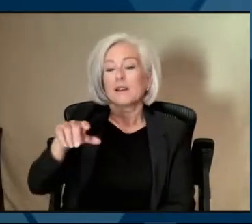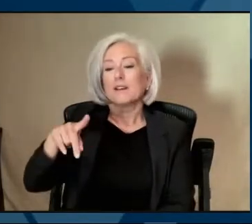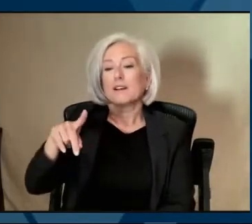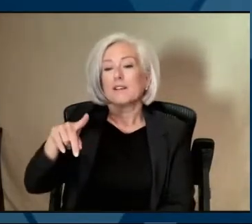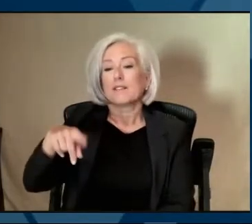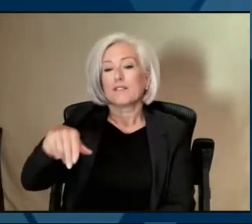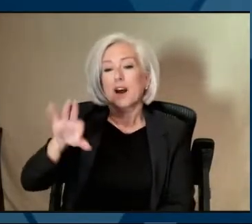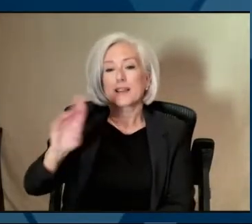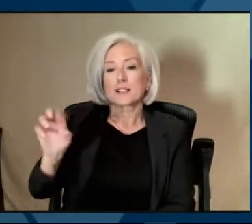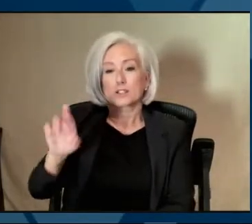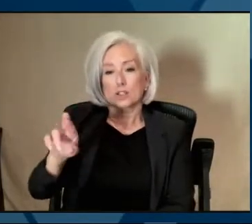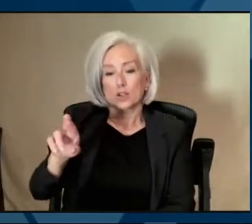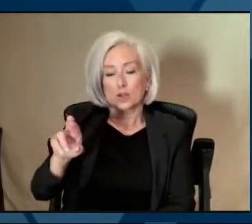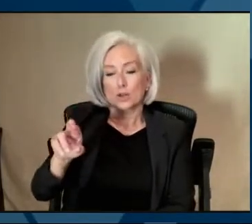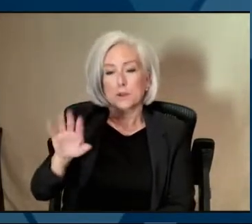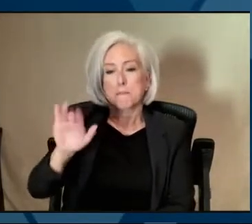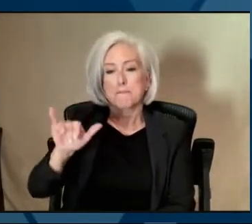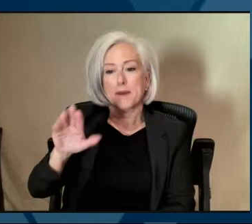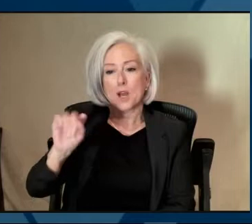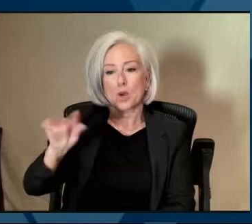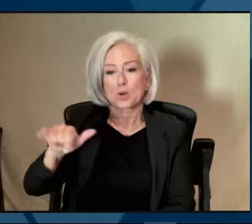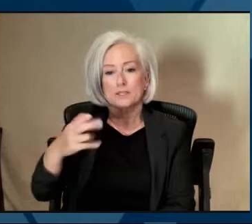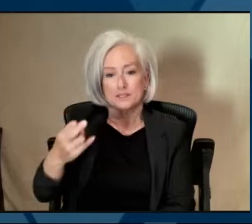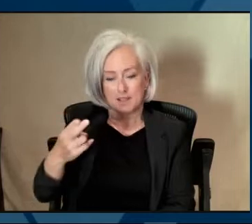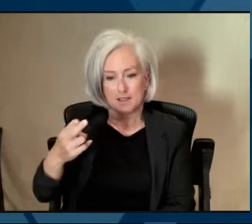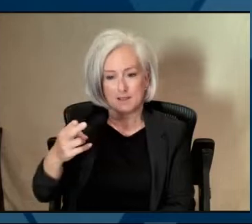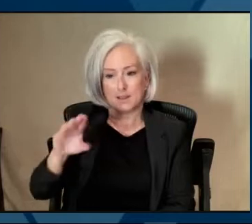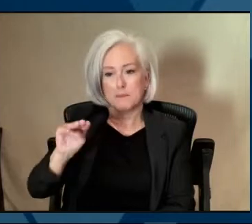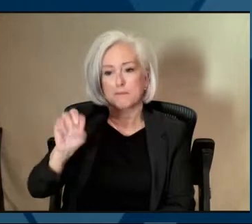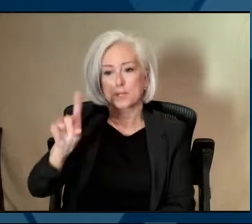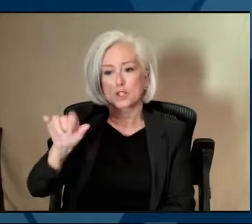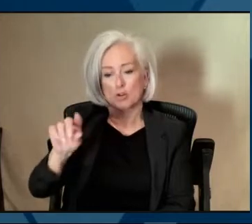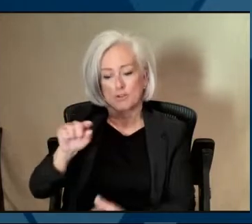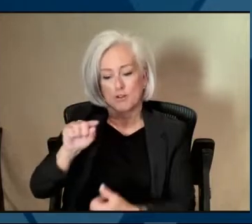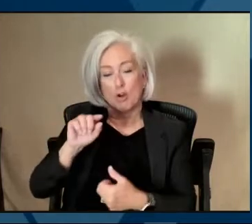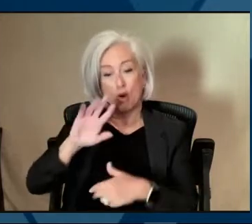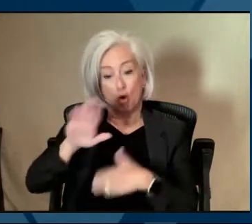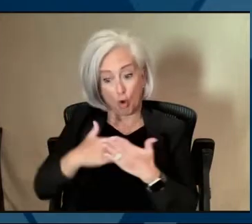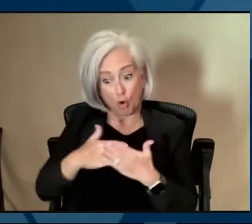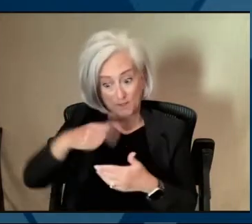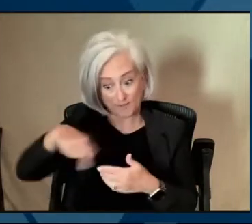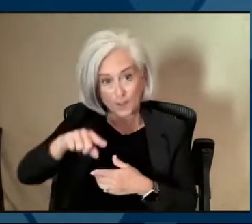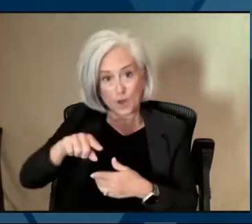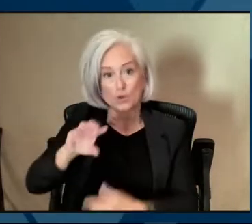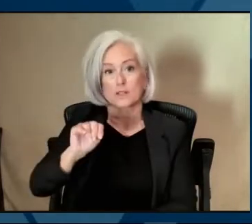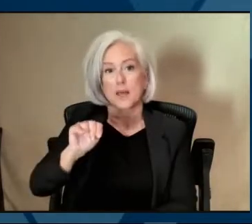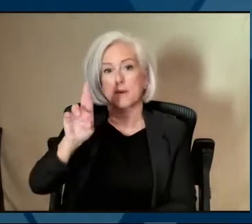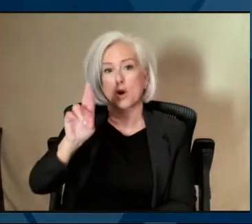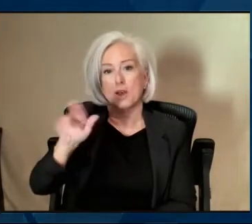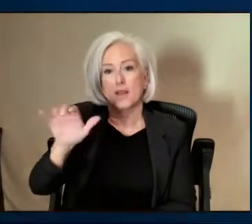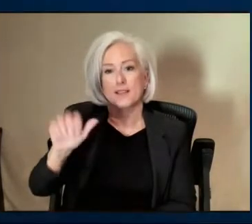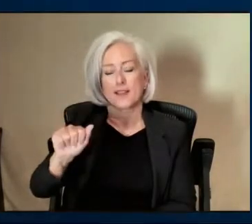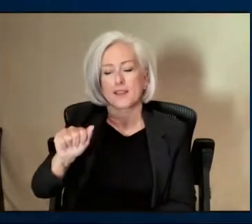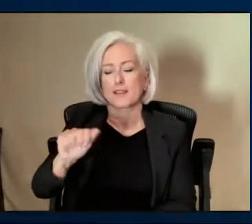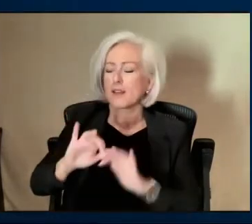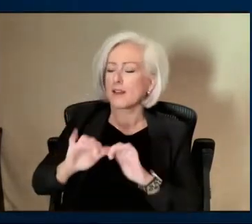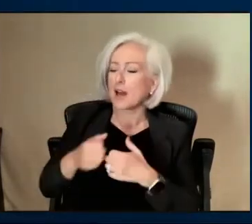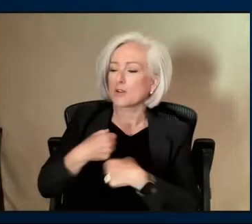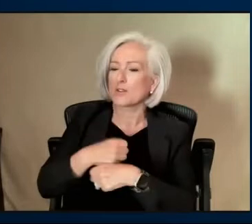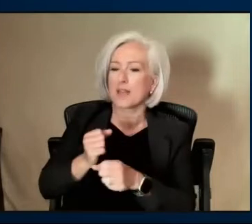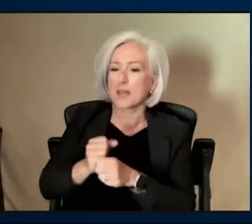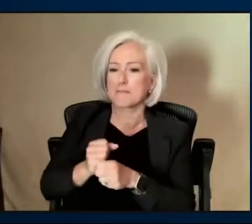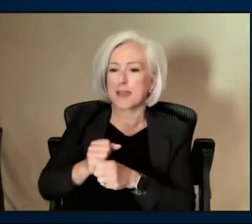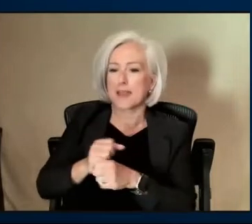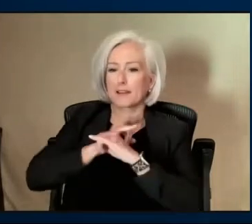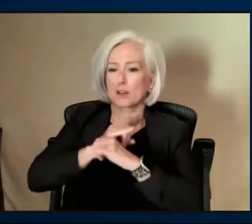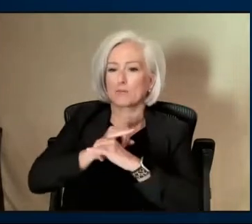all mRNA vaccines. Dr. Poland, how do mRNA vaccines create an immune response? Do they contain the live